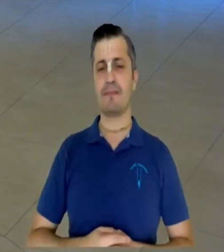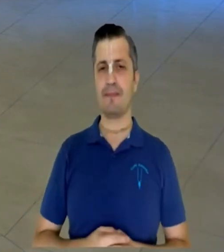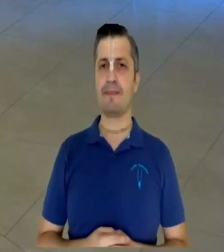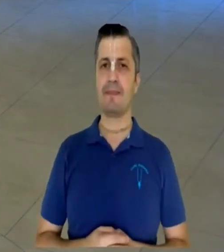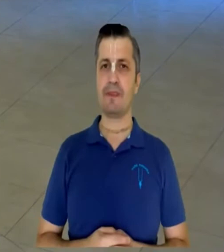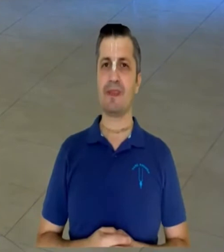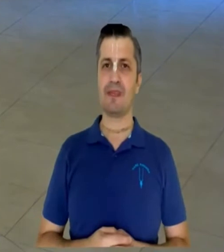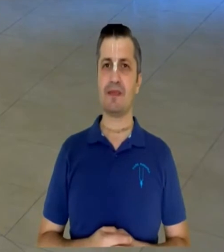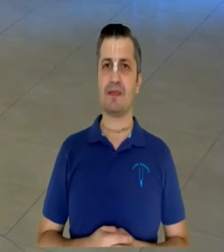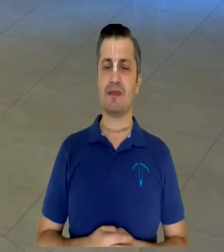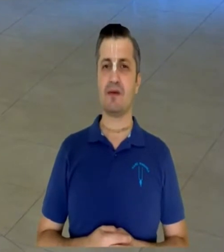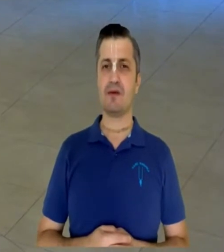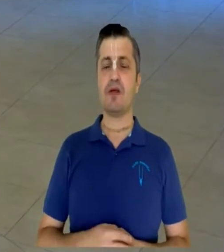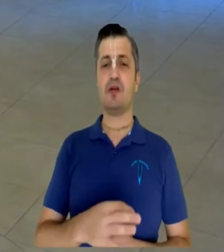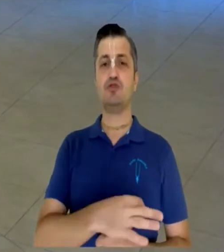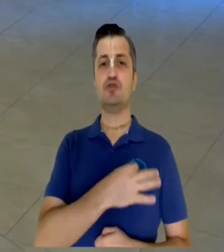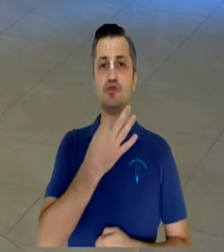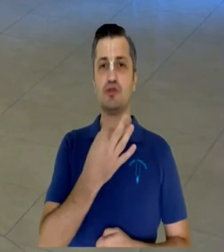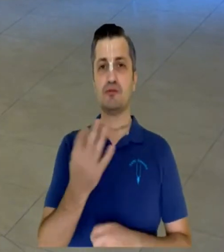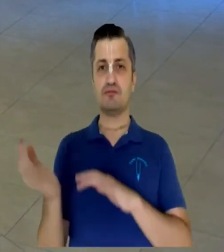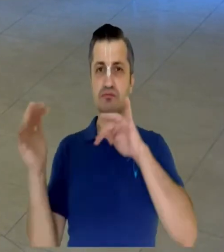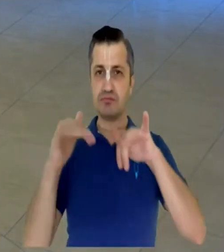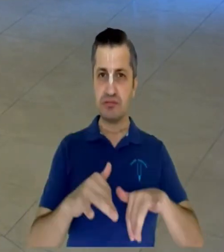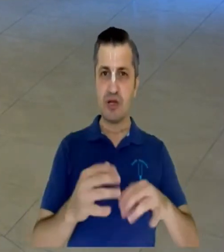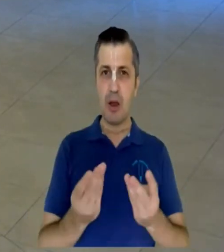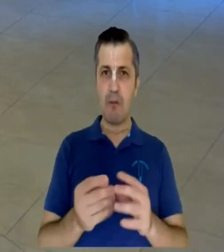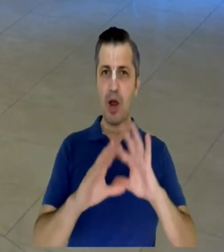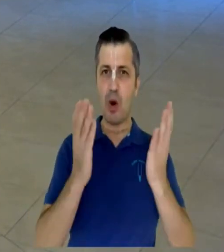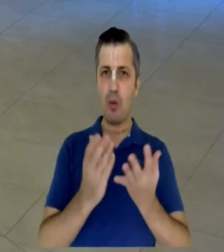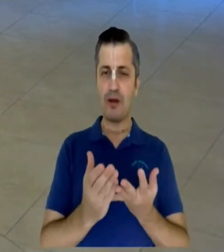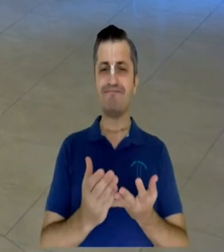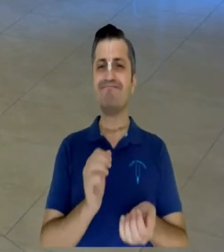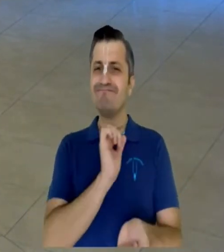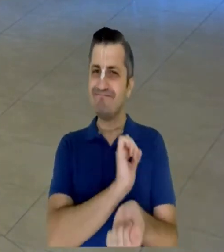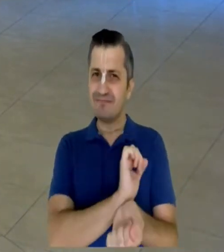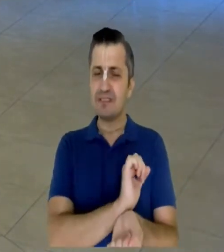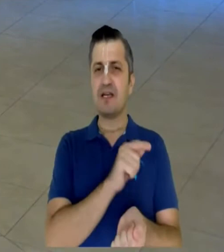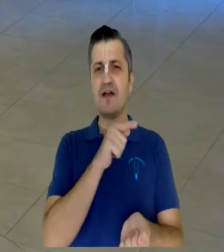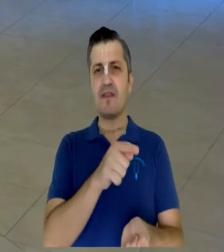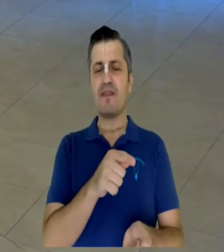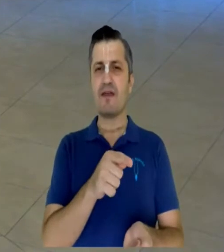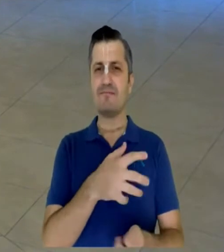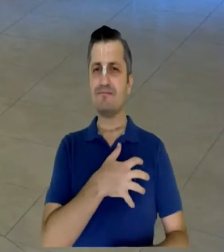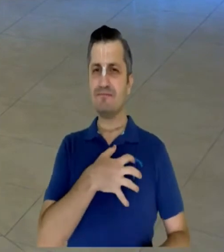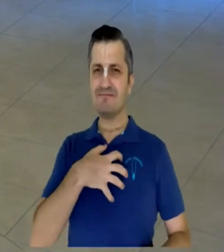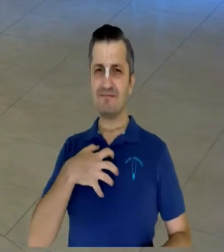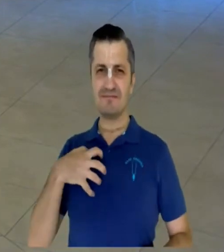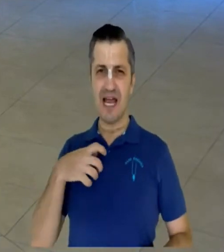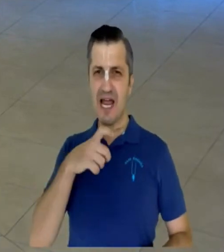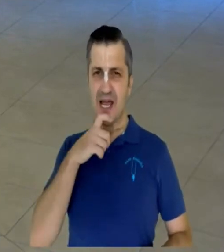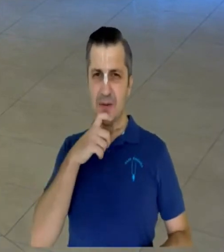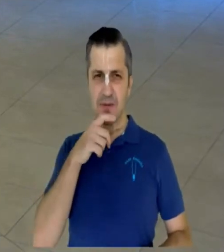that a conditioned soul is actually, they have this envy which manifests in terms of every other living